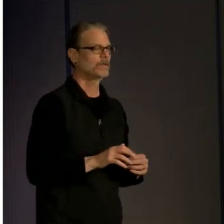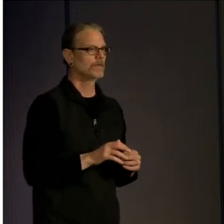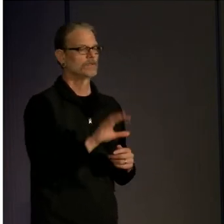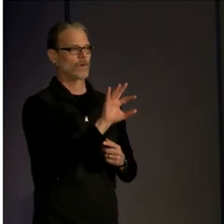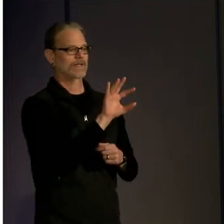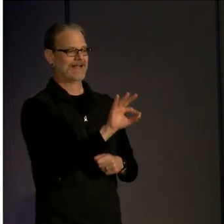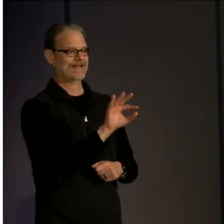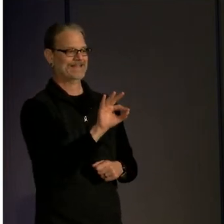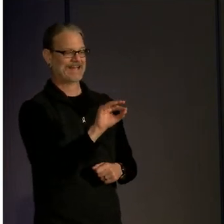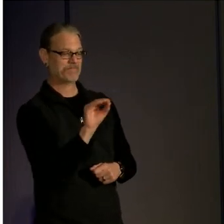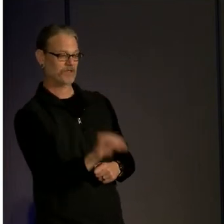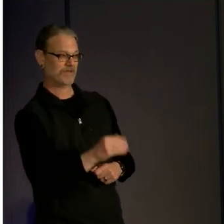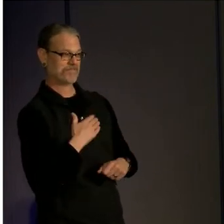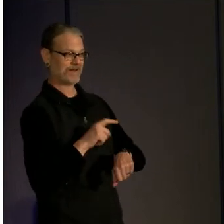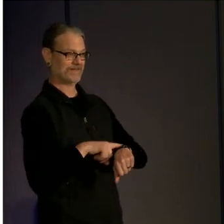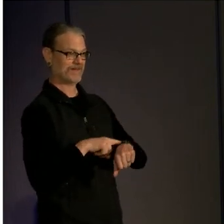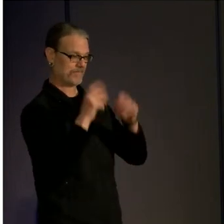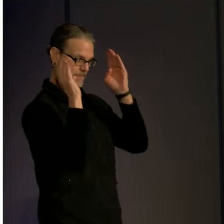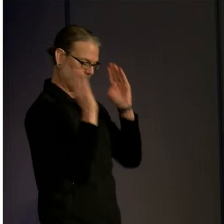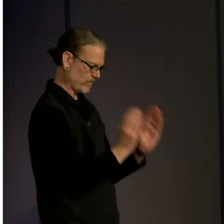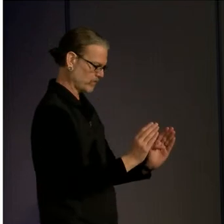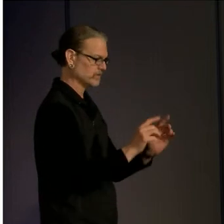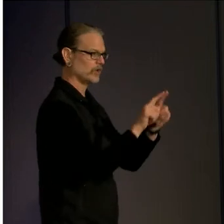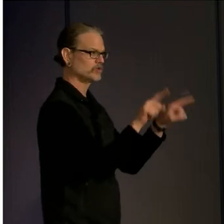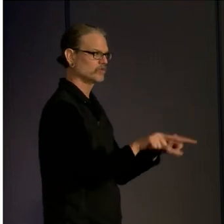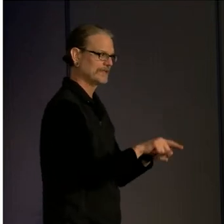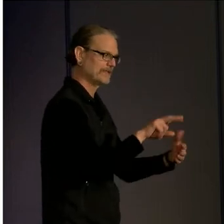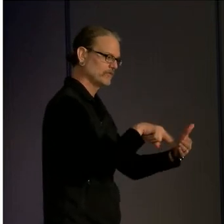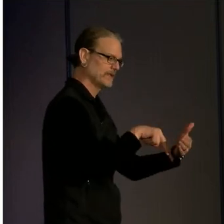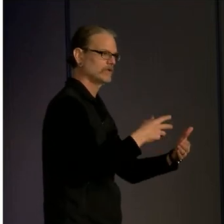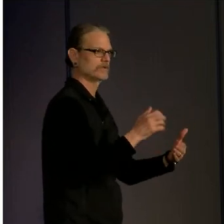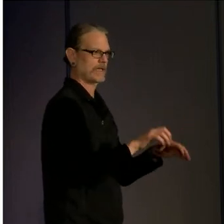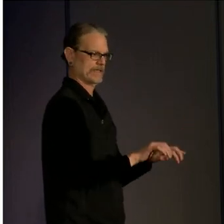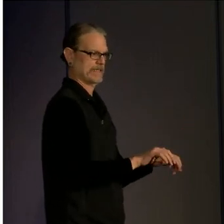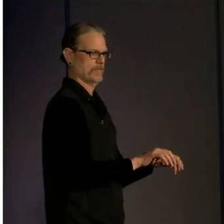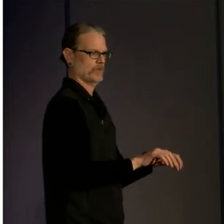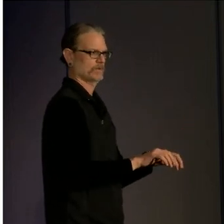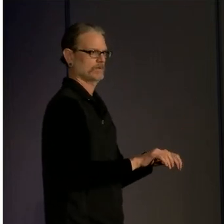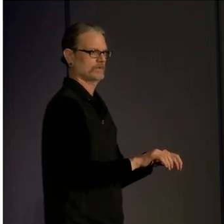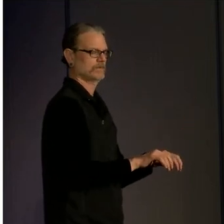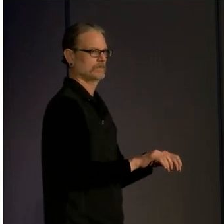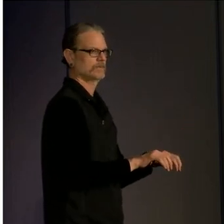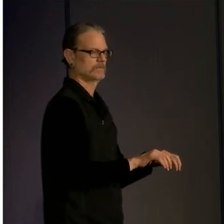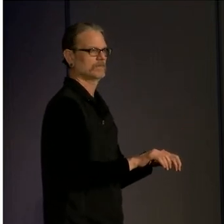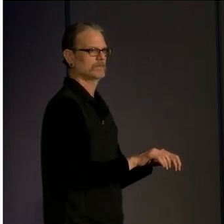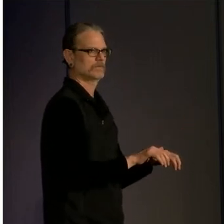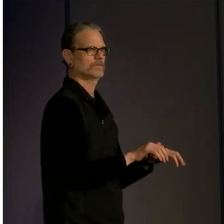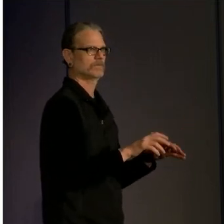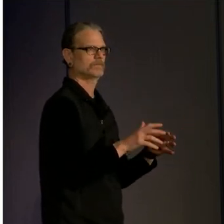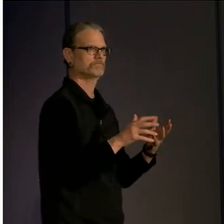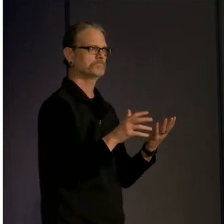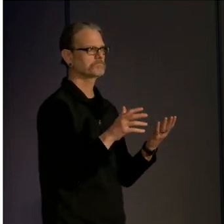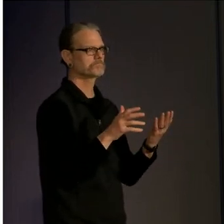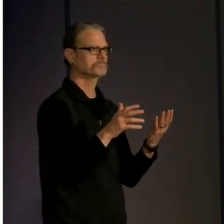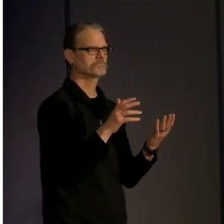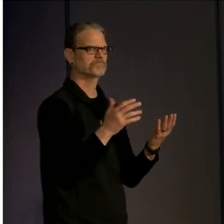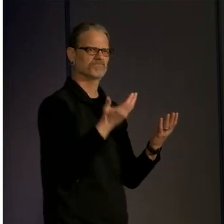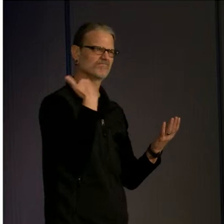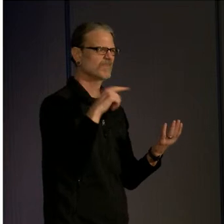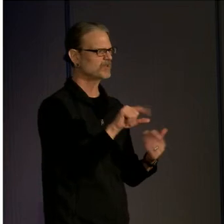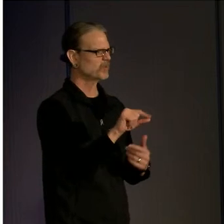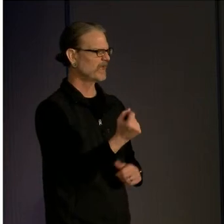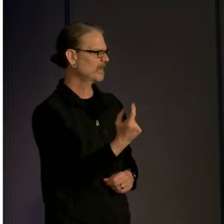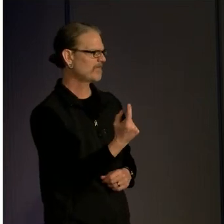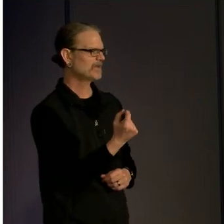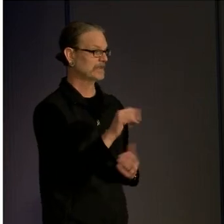99% of my time was focused at that time on screen readers and keyboards. And I don't think that I'm unique in that aspect. In 2011,